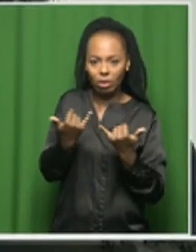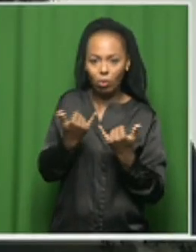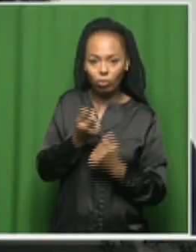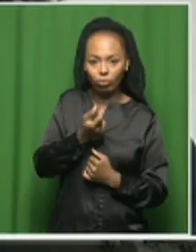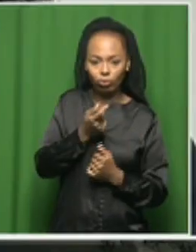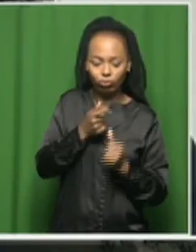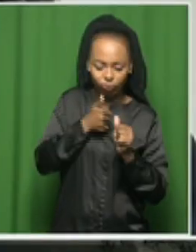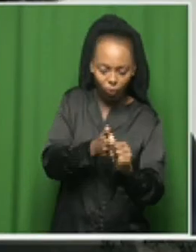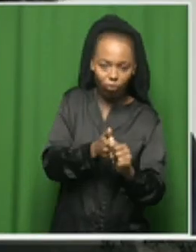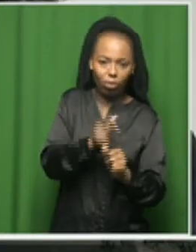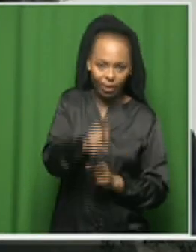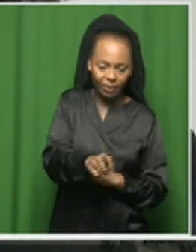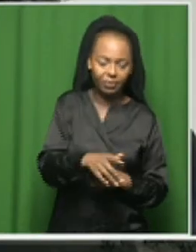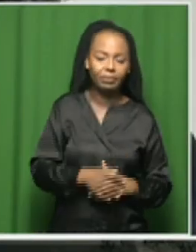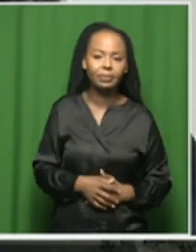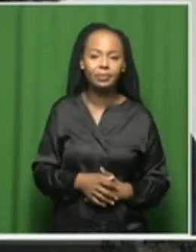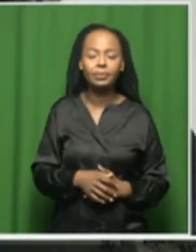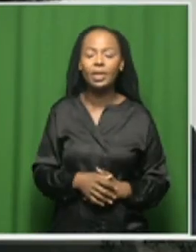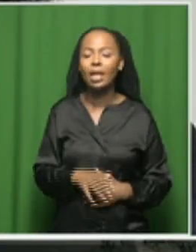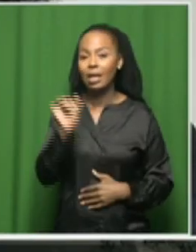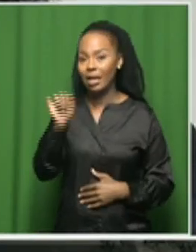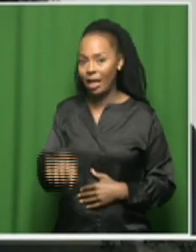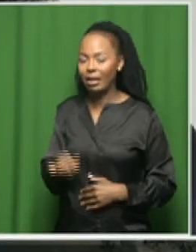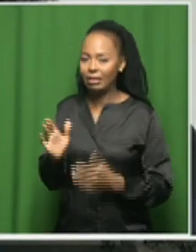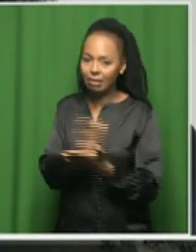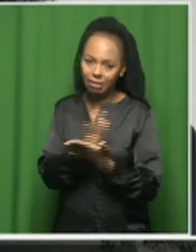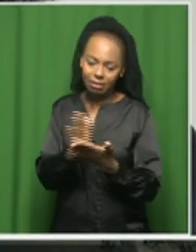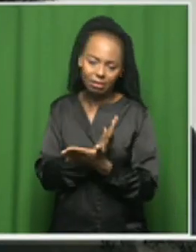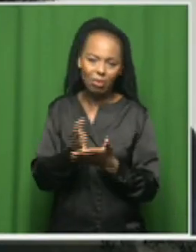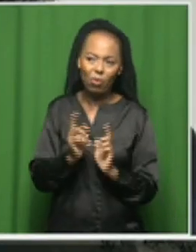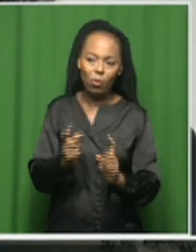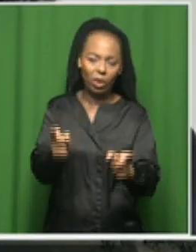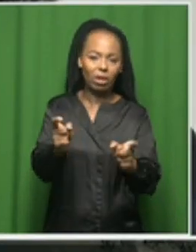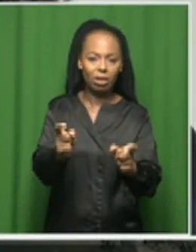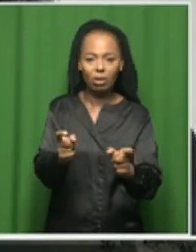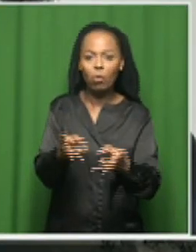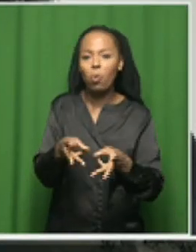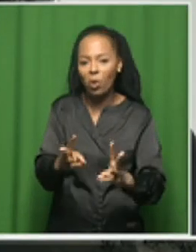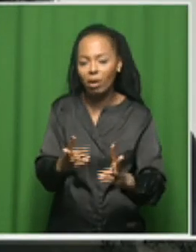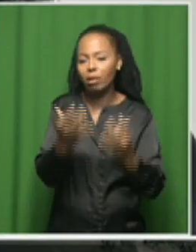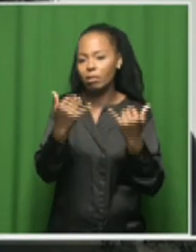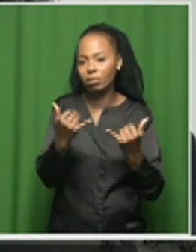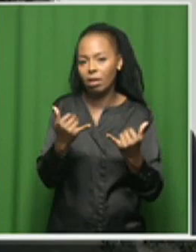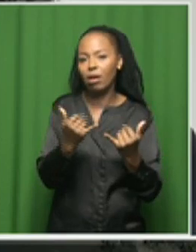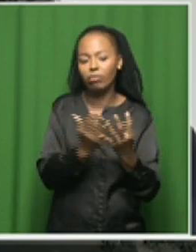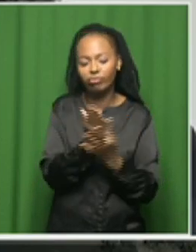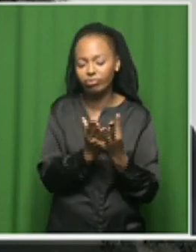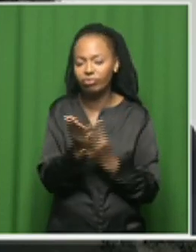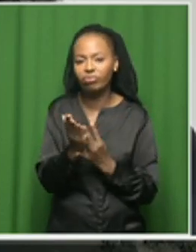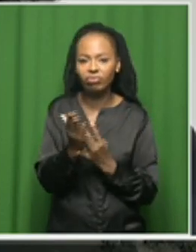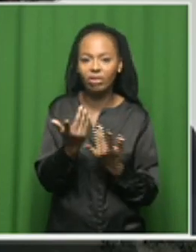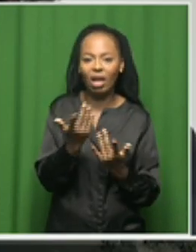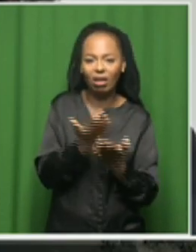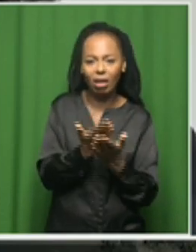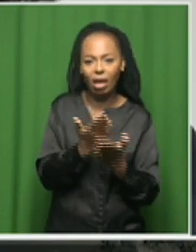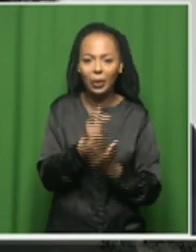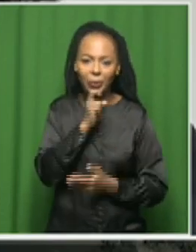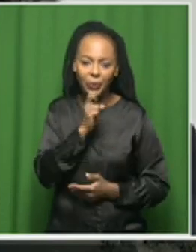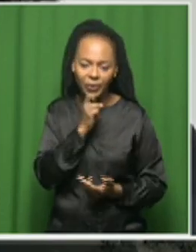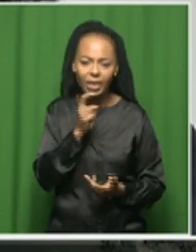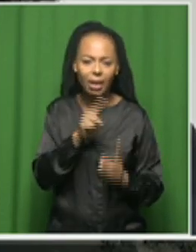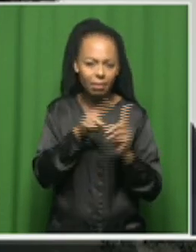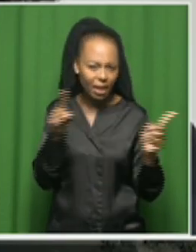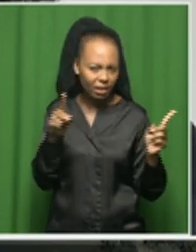I know there's some, there are some quick remedies, which I'll get to in a moment. But I just want to ask you, is